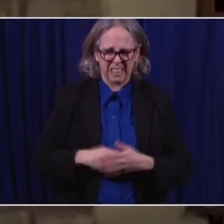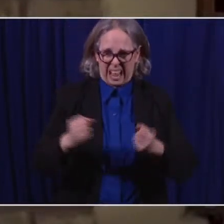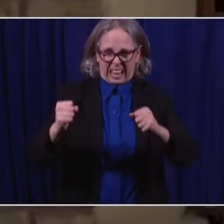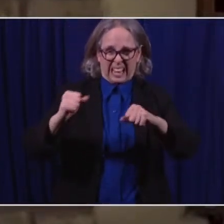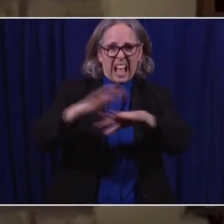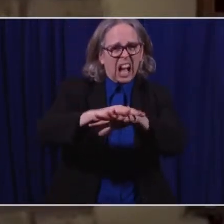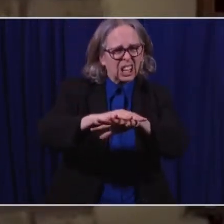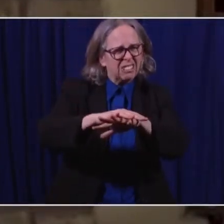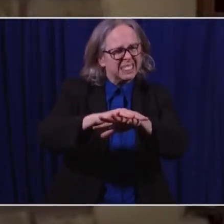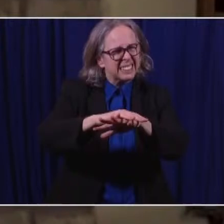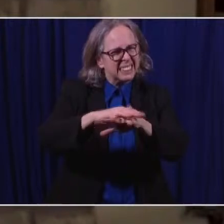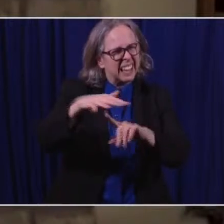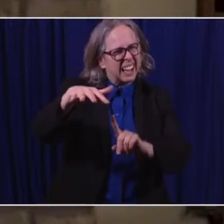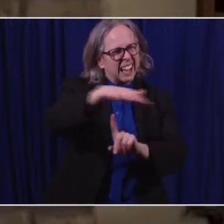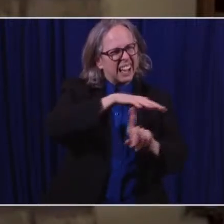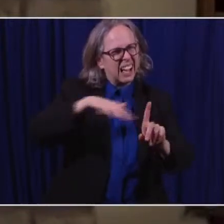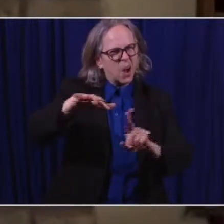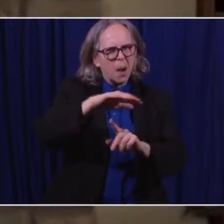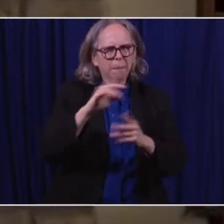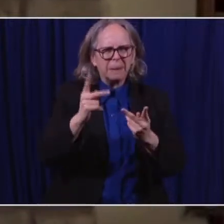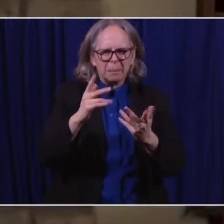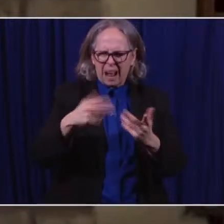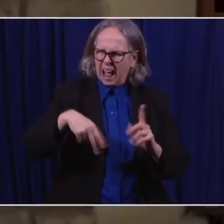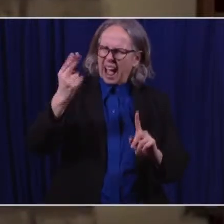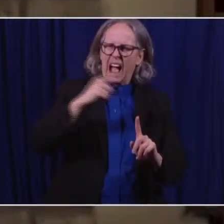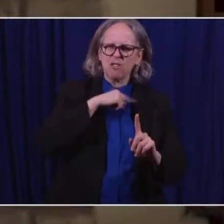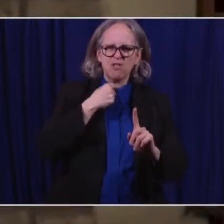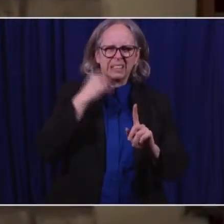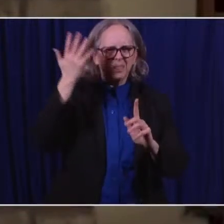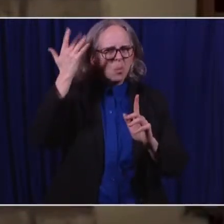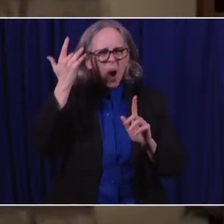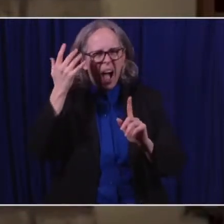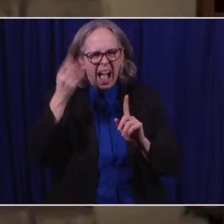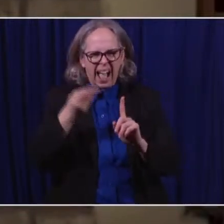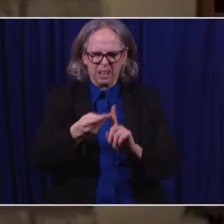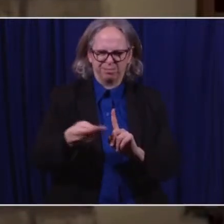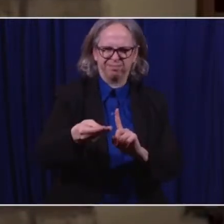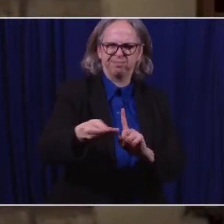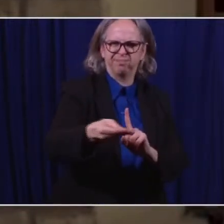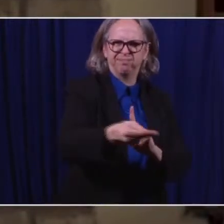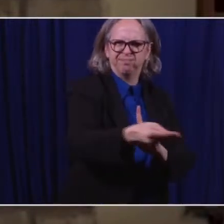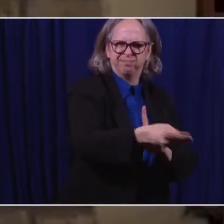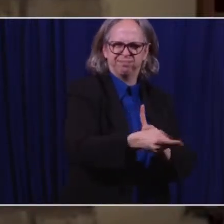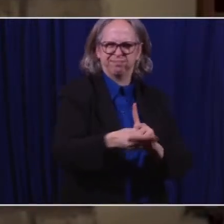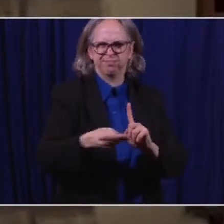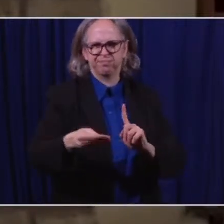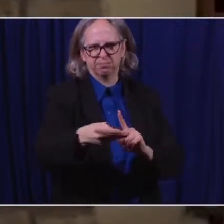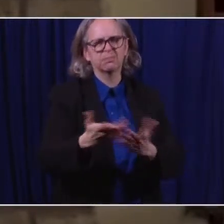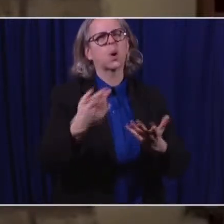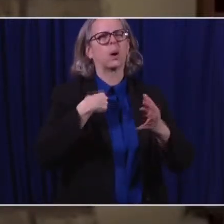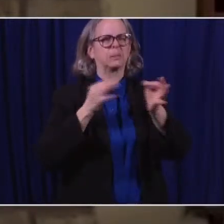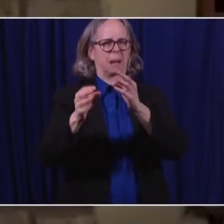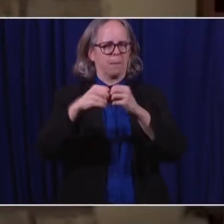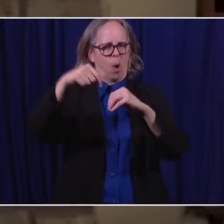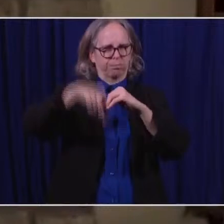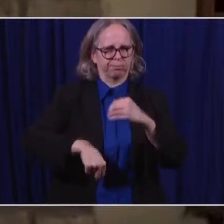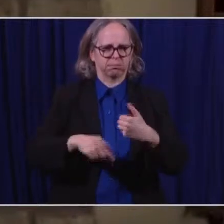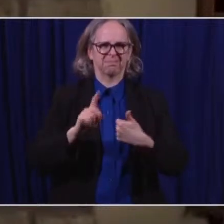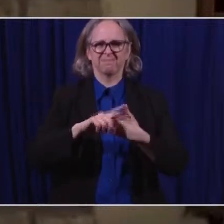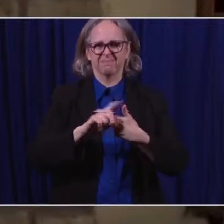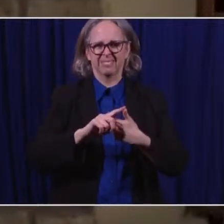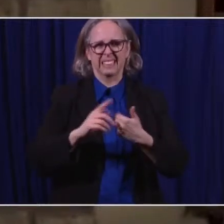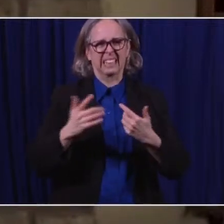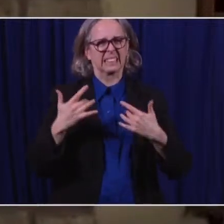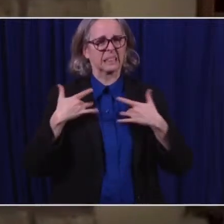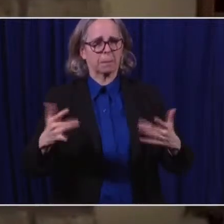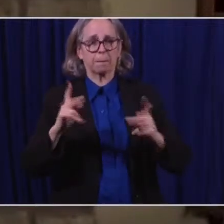are people so vulnerable? Number one, you have the individuals who are there generally have a medical problem, and they certainly